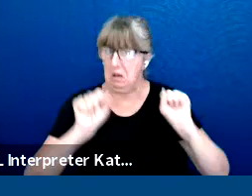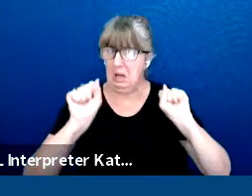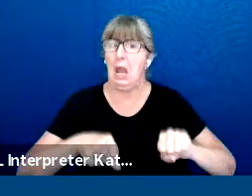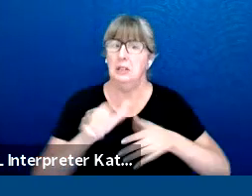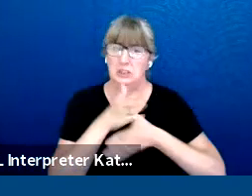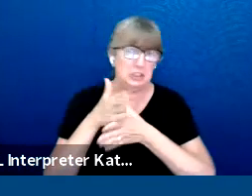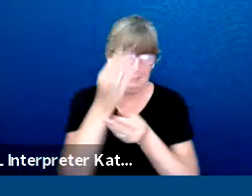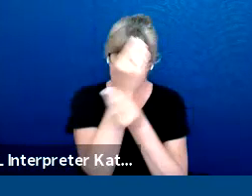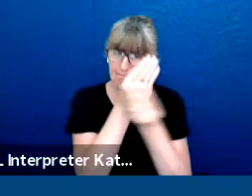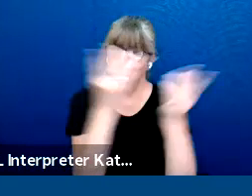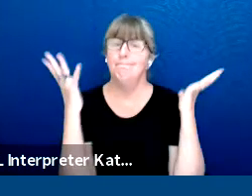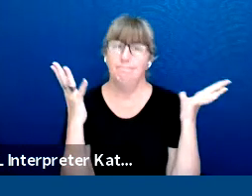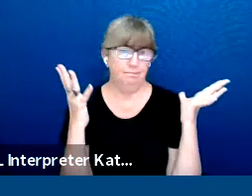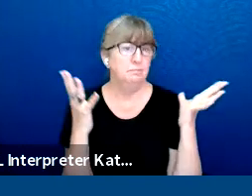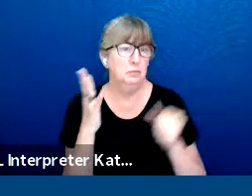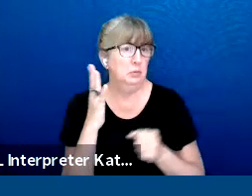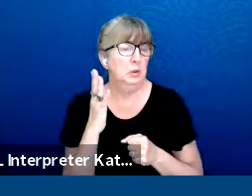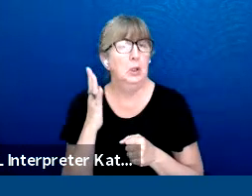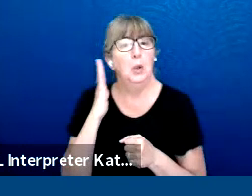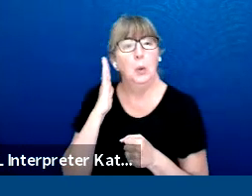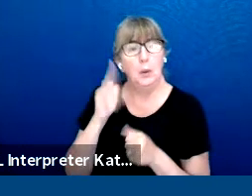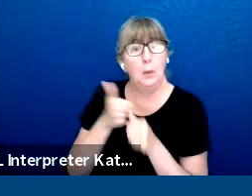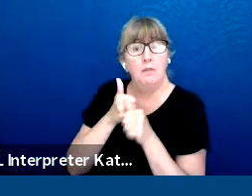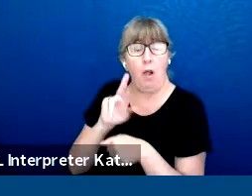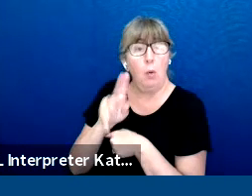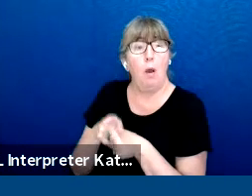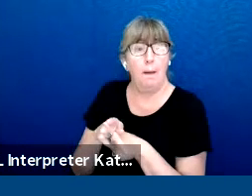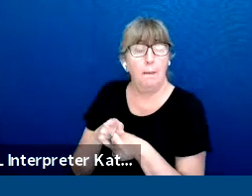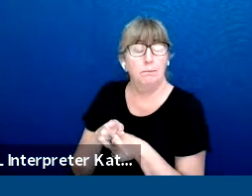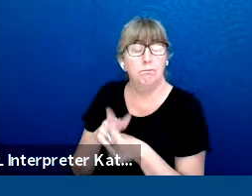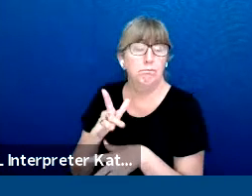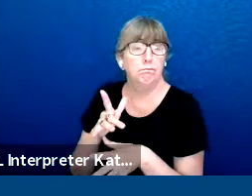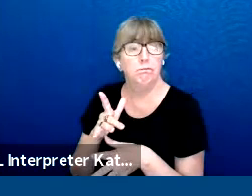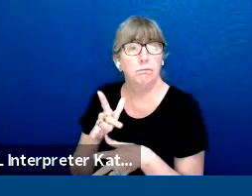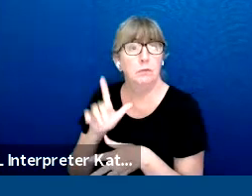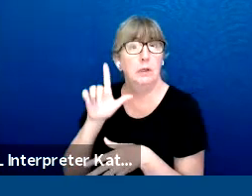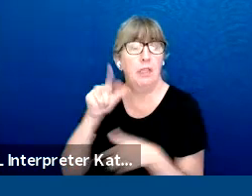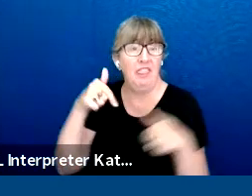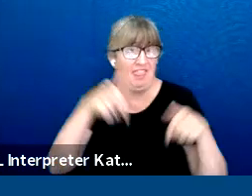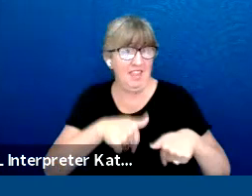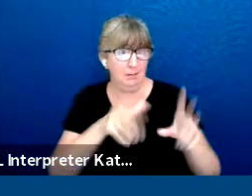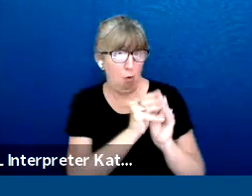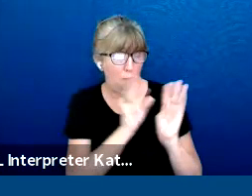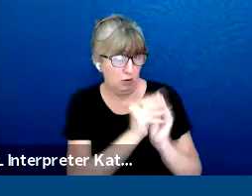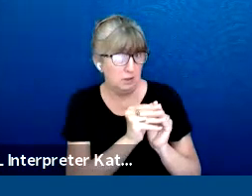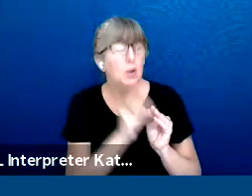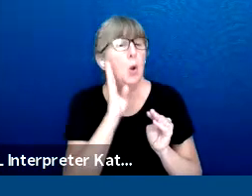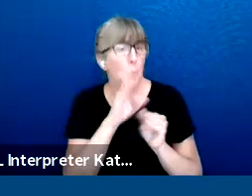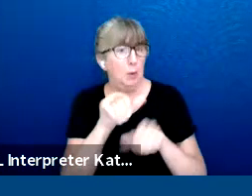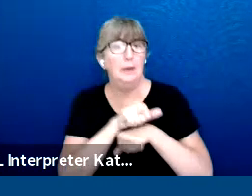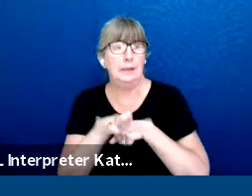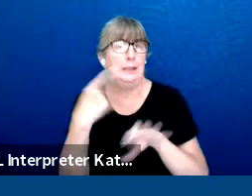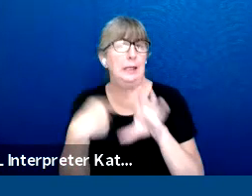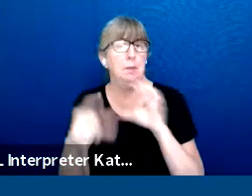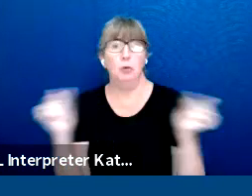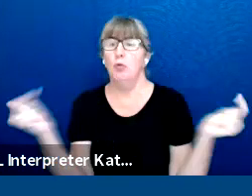share all this information. We will follow up the webinar with an email to anyone who registered,